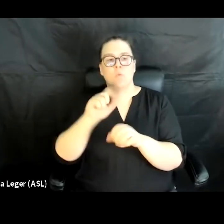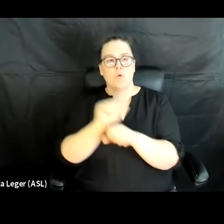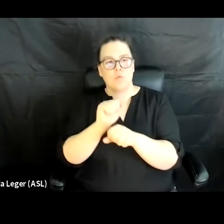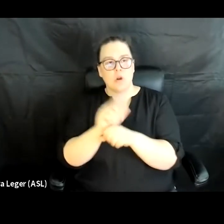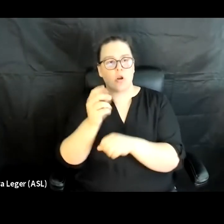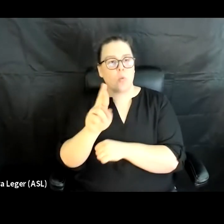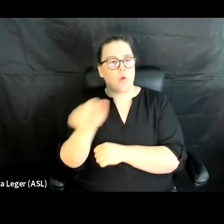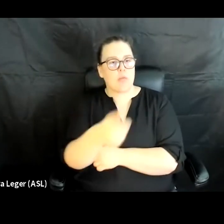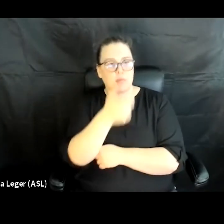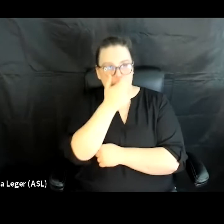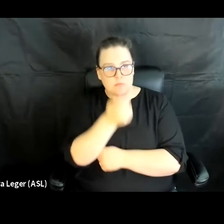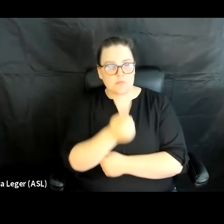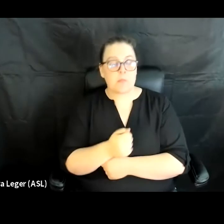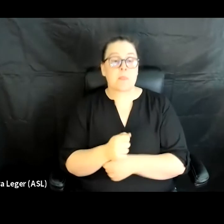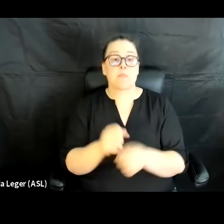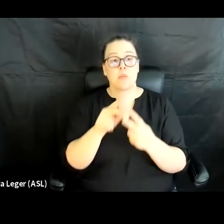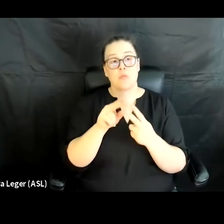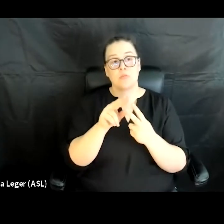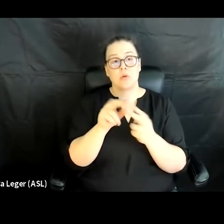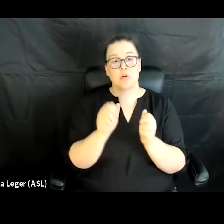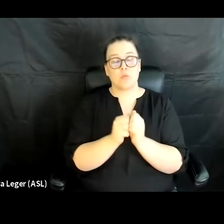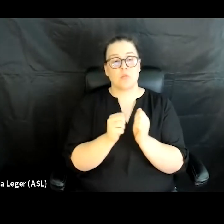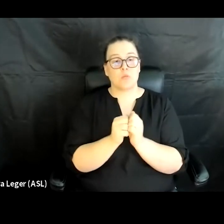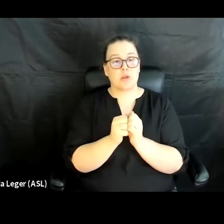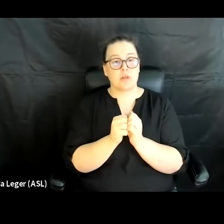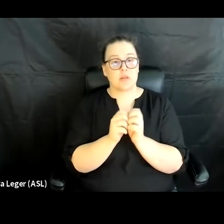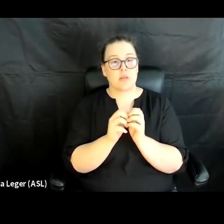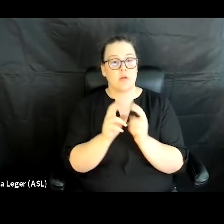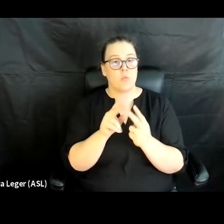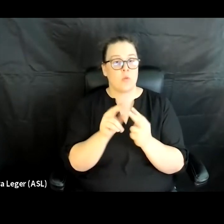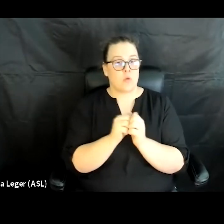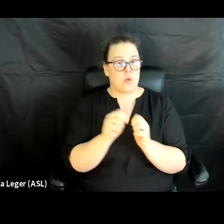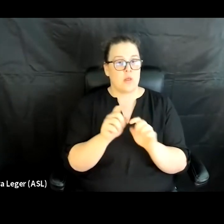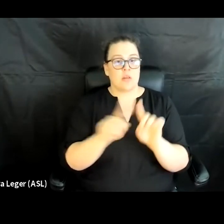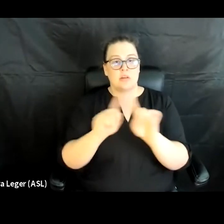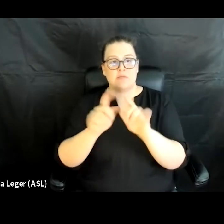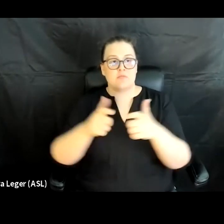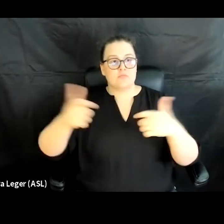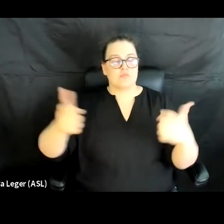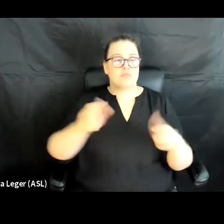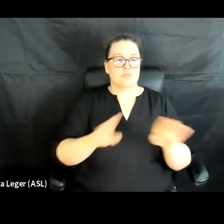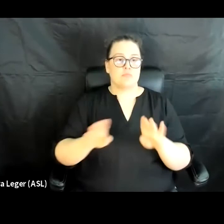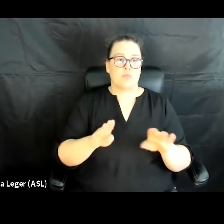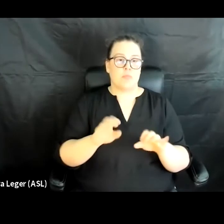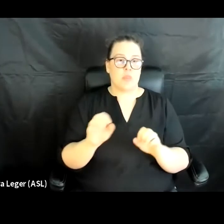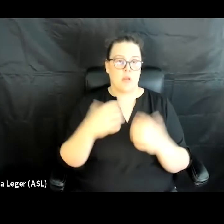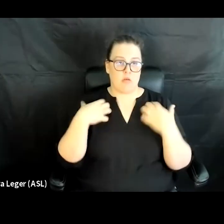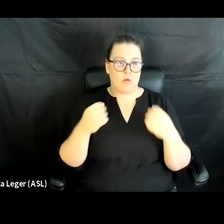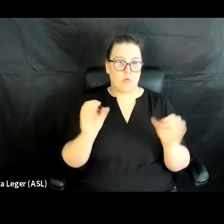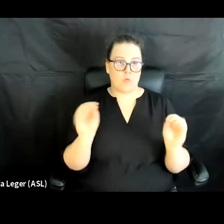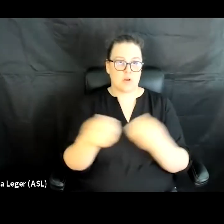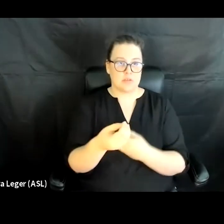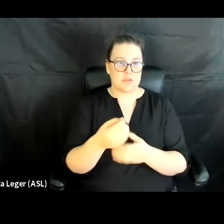interests. And so we've partnered with a number of large behavioral health organizations in the state. We've partnered with